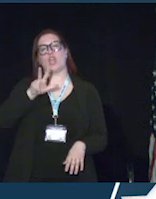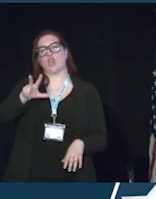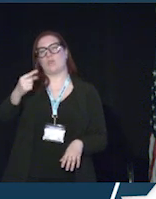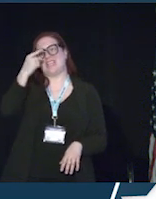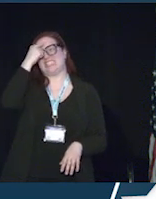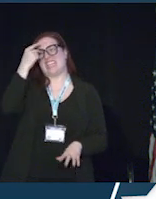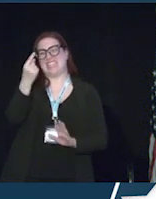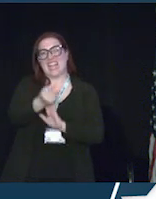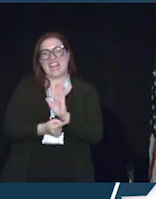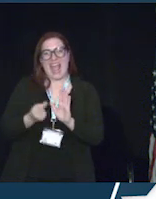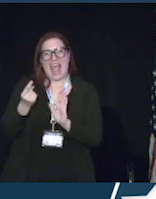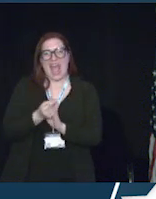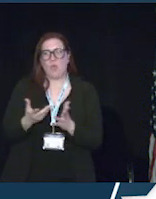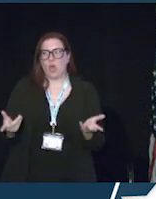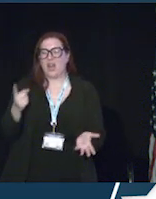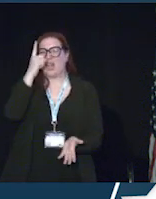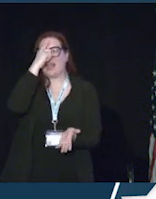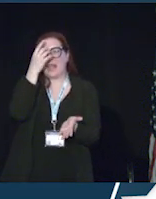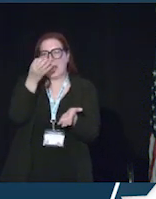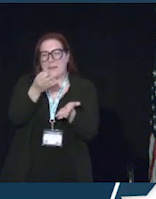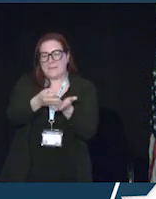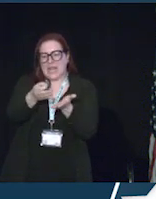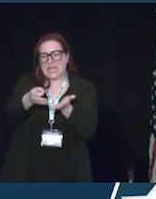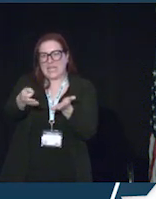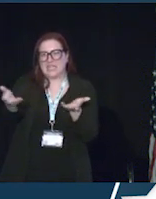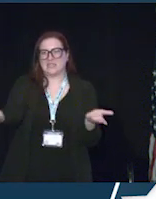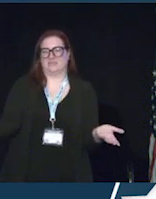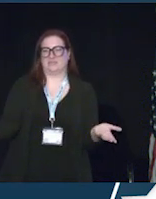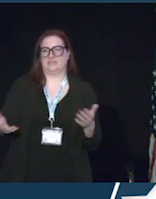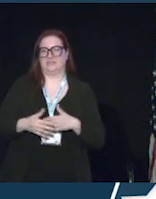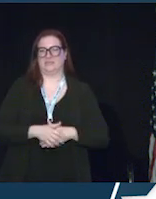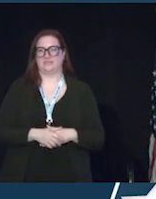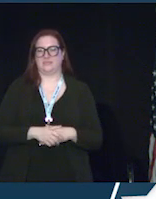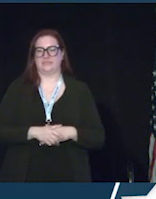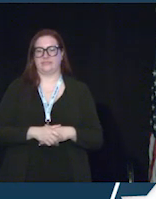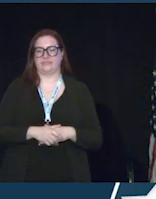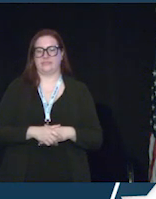hour. So literally pennies on the